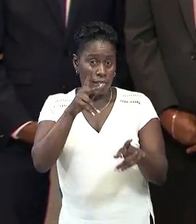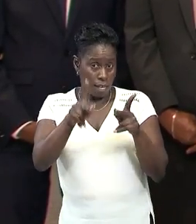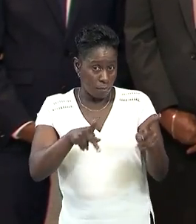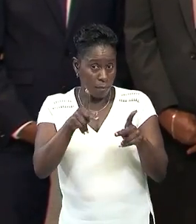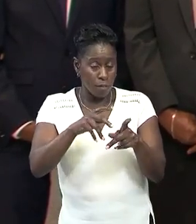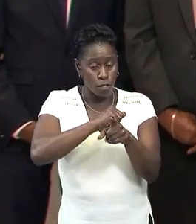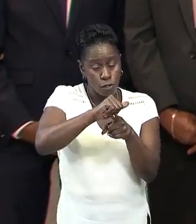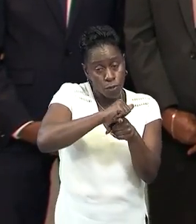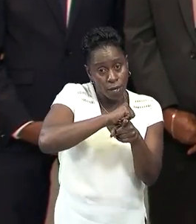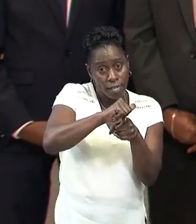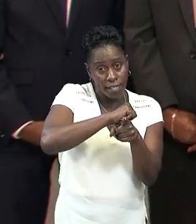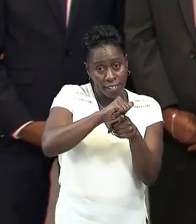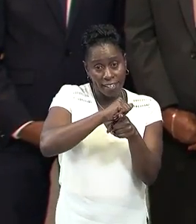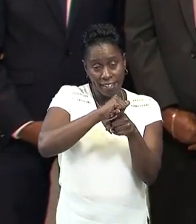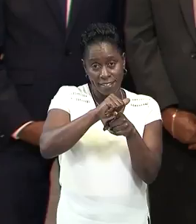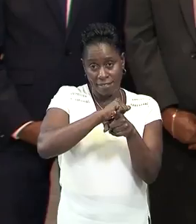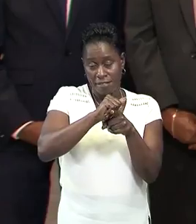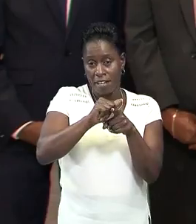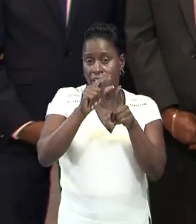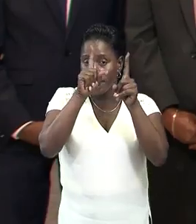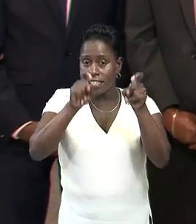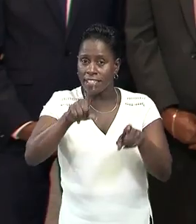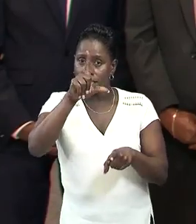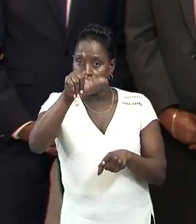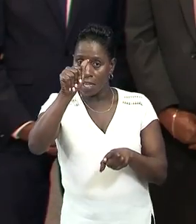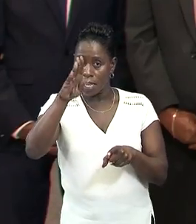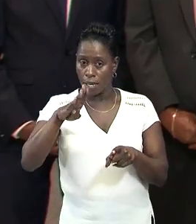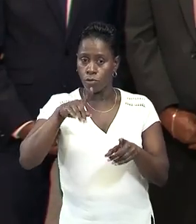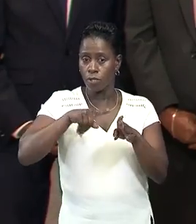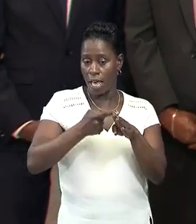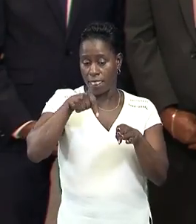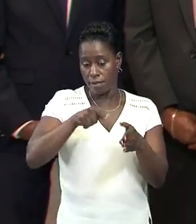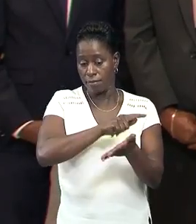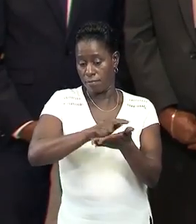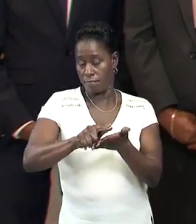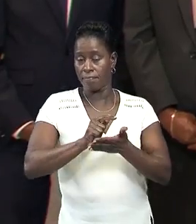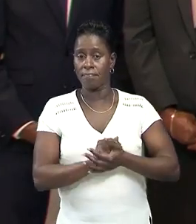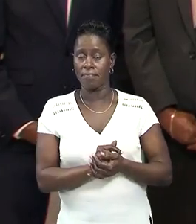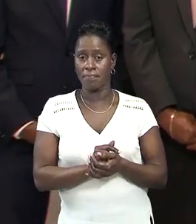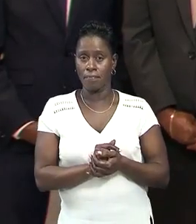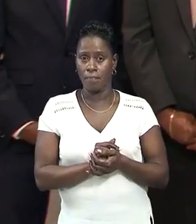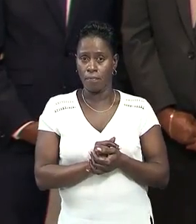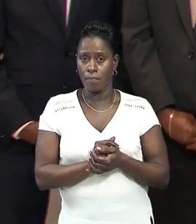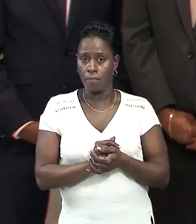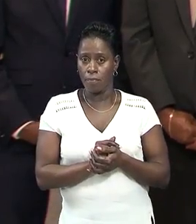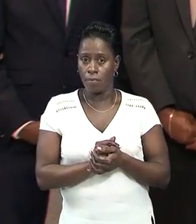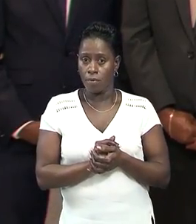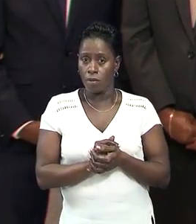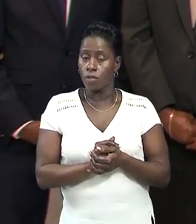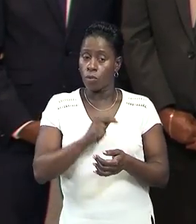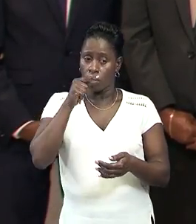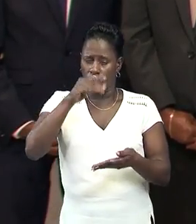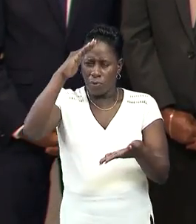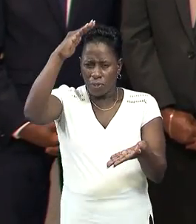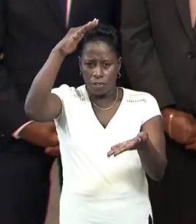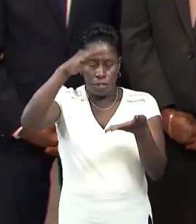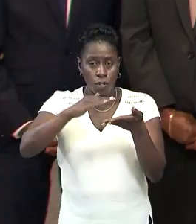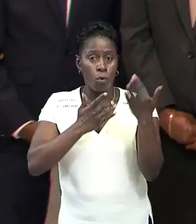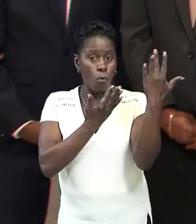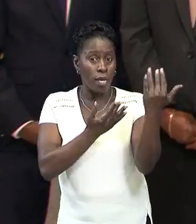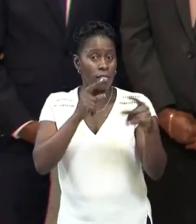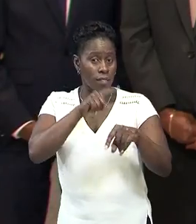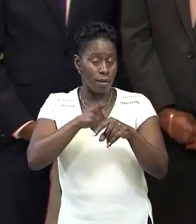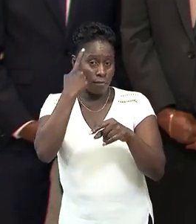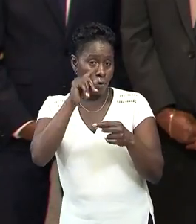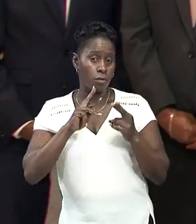currently undertaking training with a testing lab to be set up later this week. This will substantially reduce our waiting time